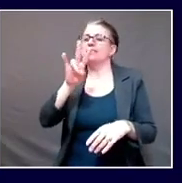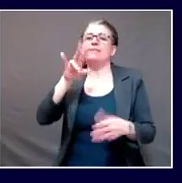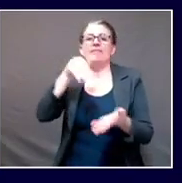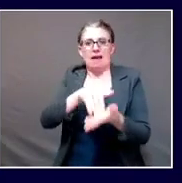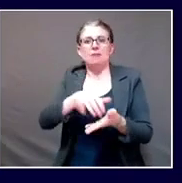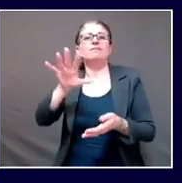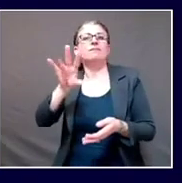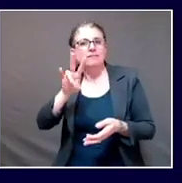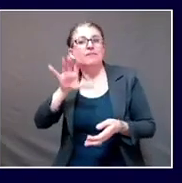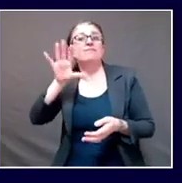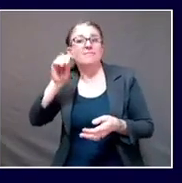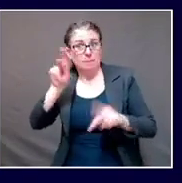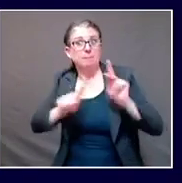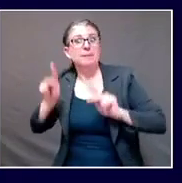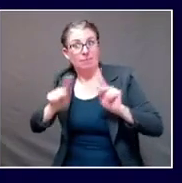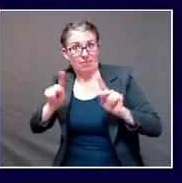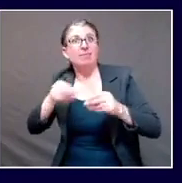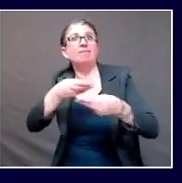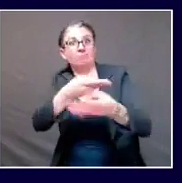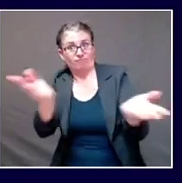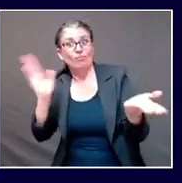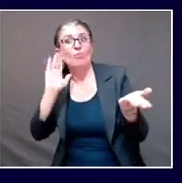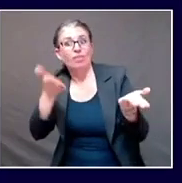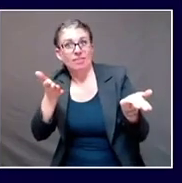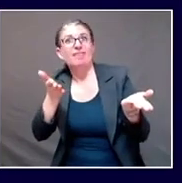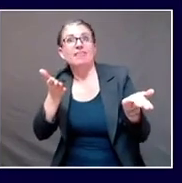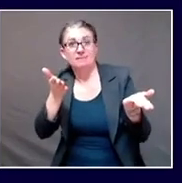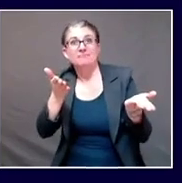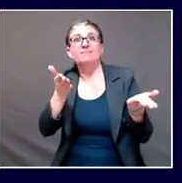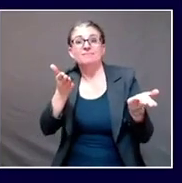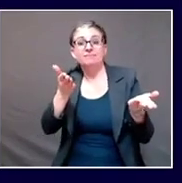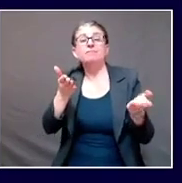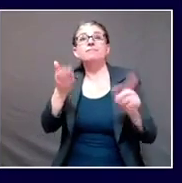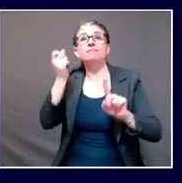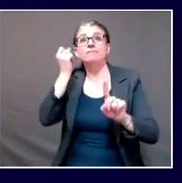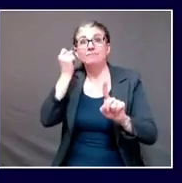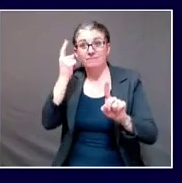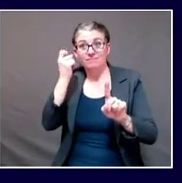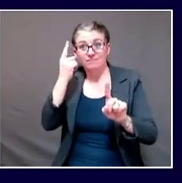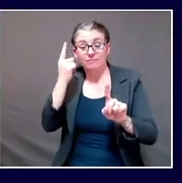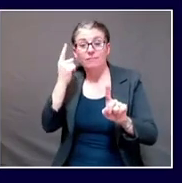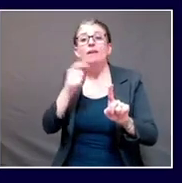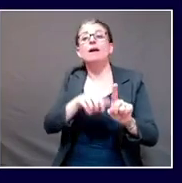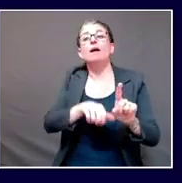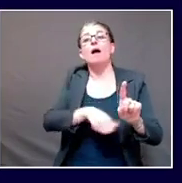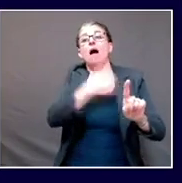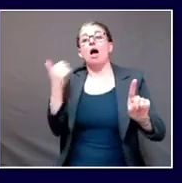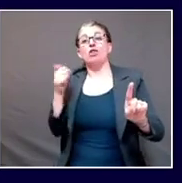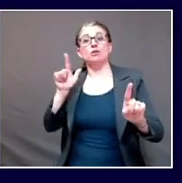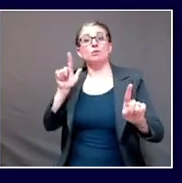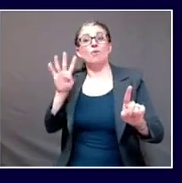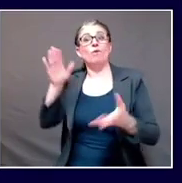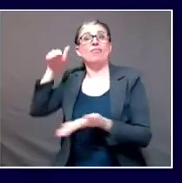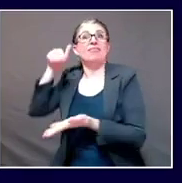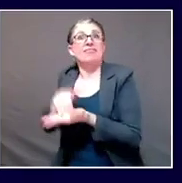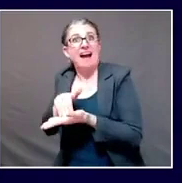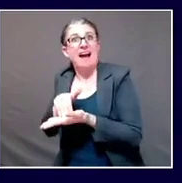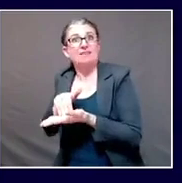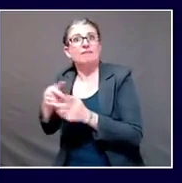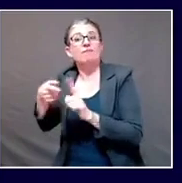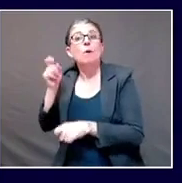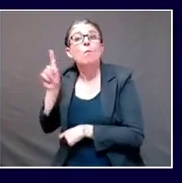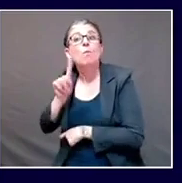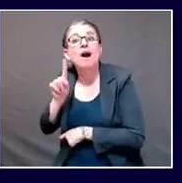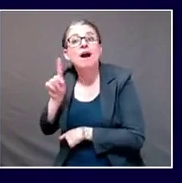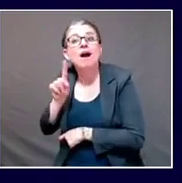which are for the Moderna vaccine, which itself will be analyzed by the U.S. FDA's Advisory Committee this